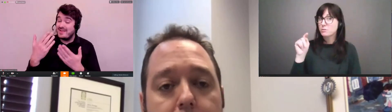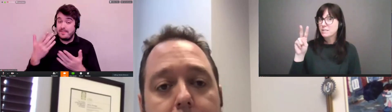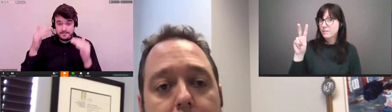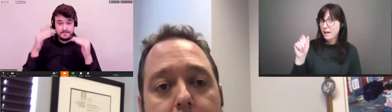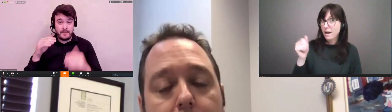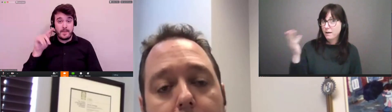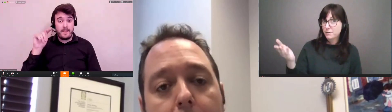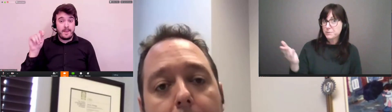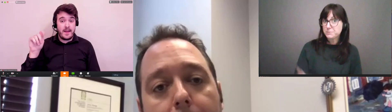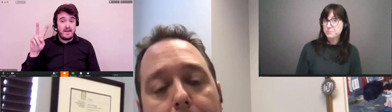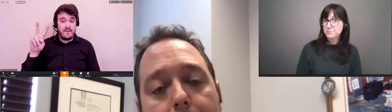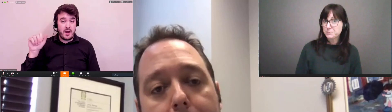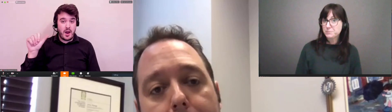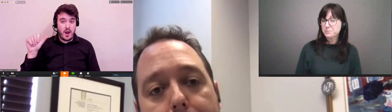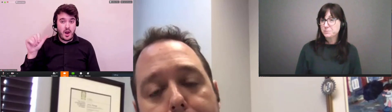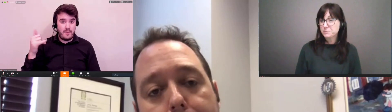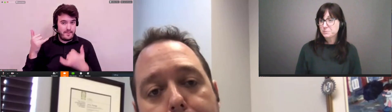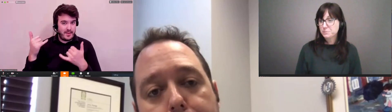les questions.